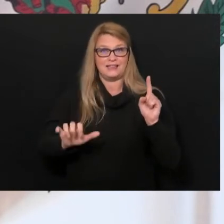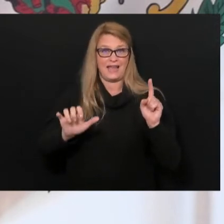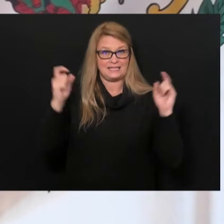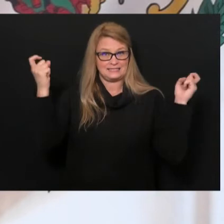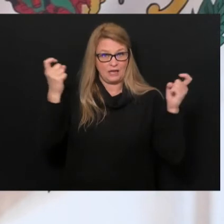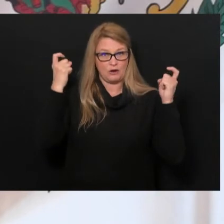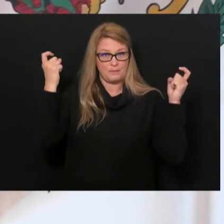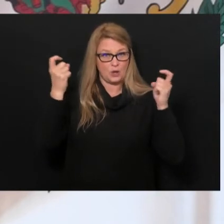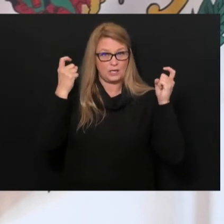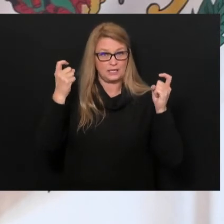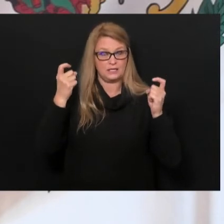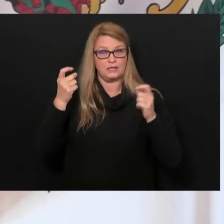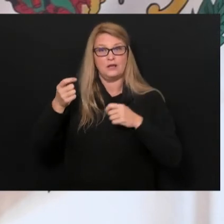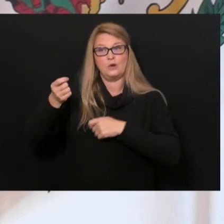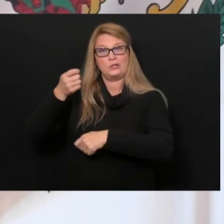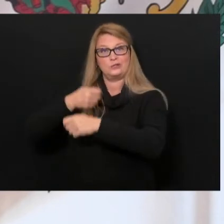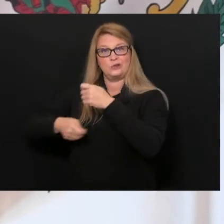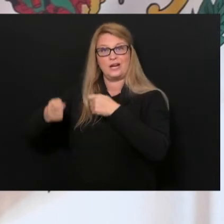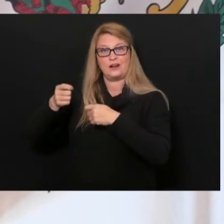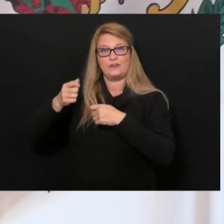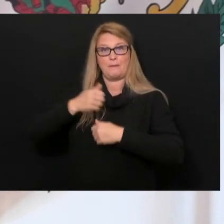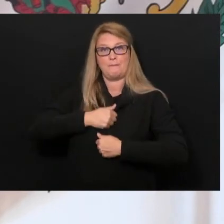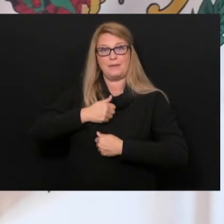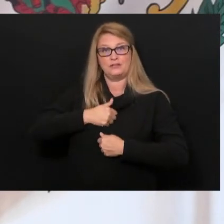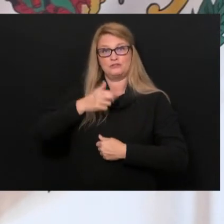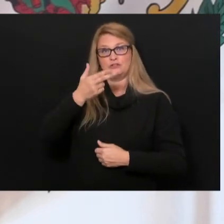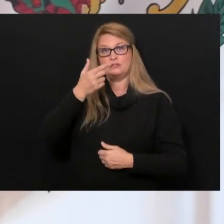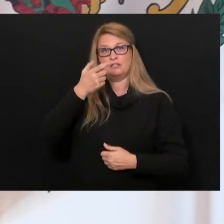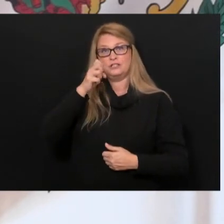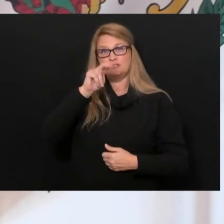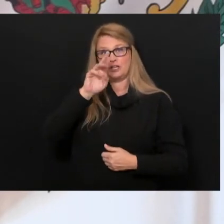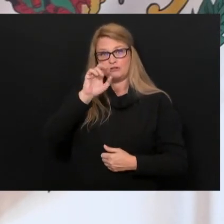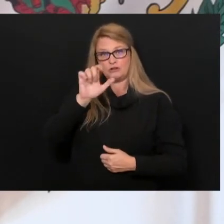which marks a transition from Major General Hoyer